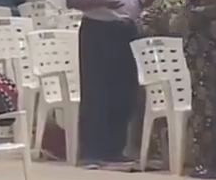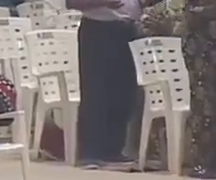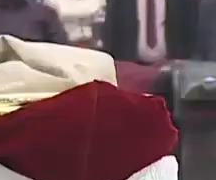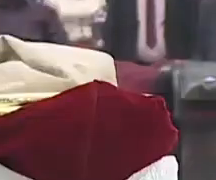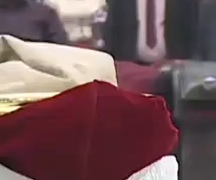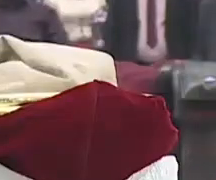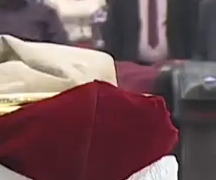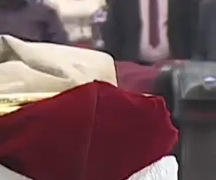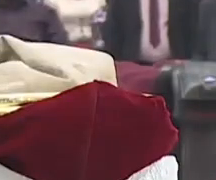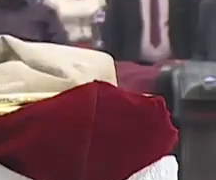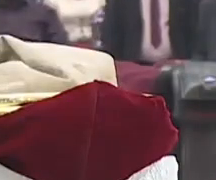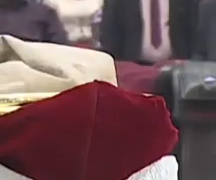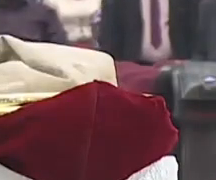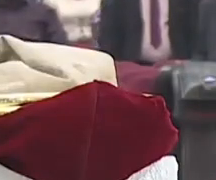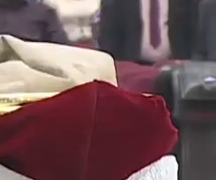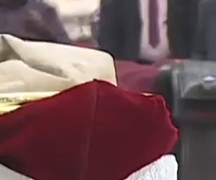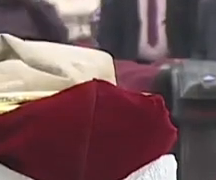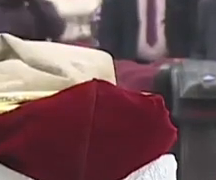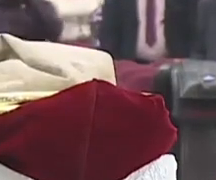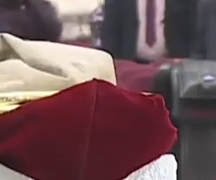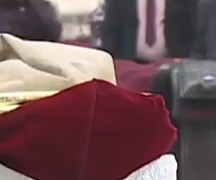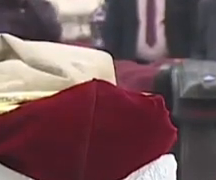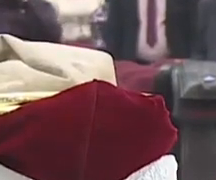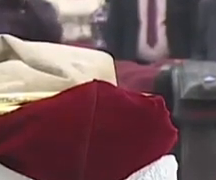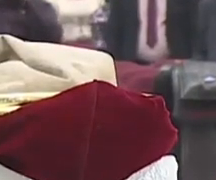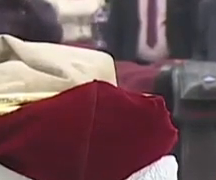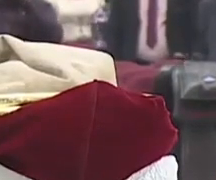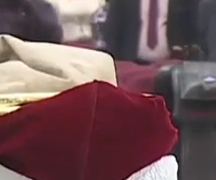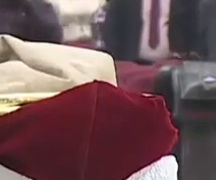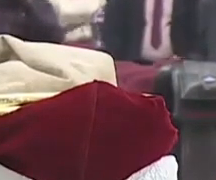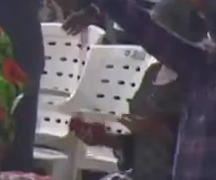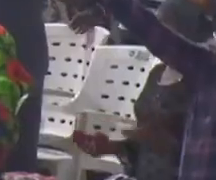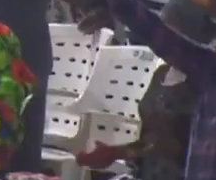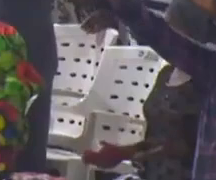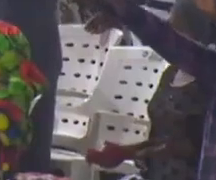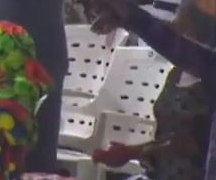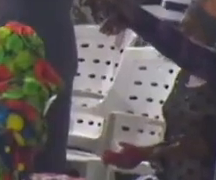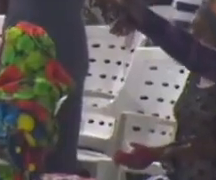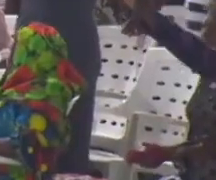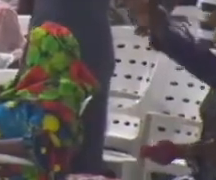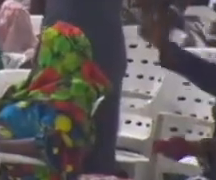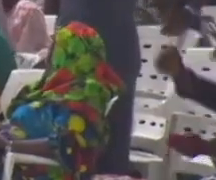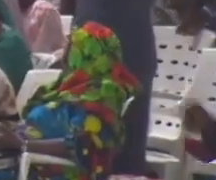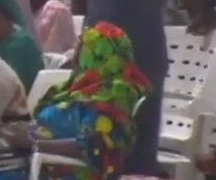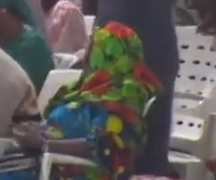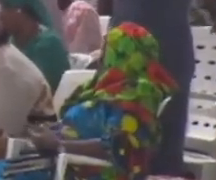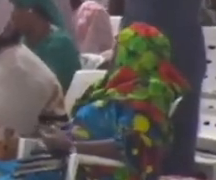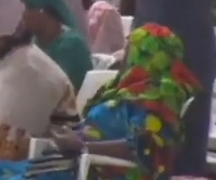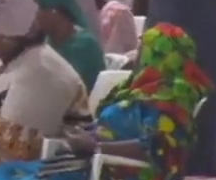By the time I see you again next month, you will be full of testimonies.